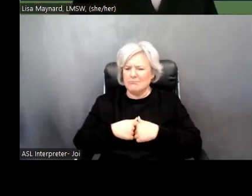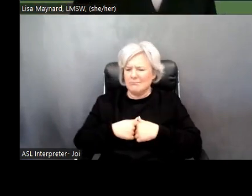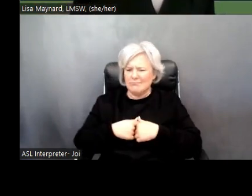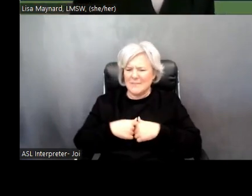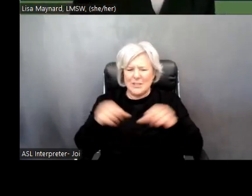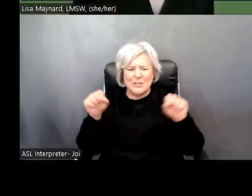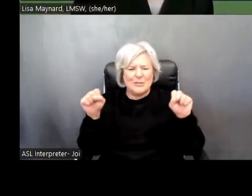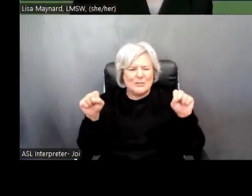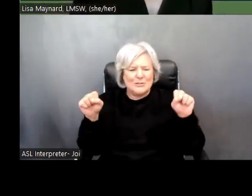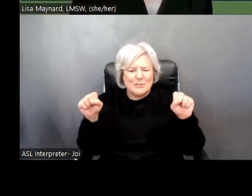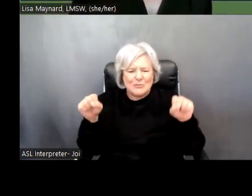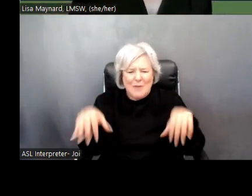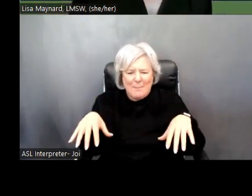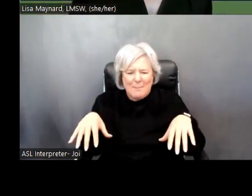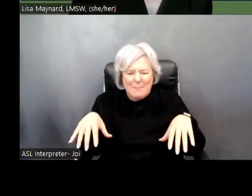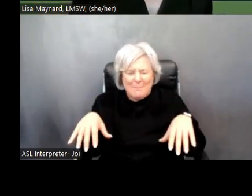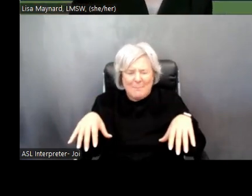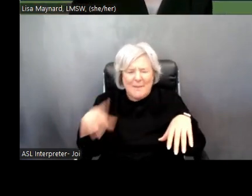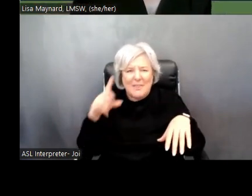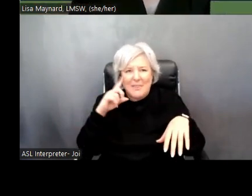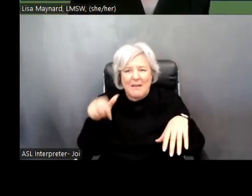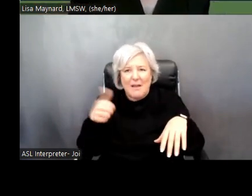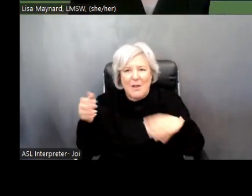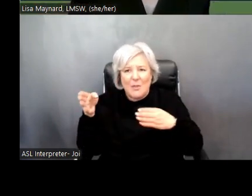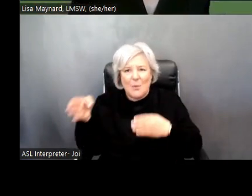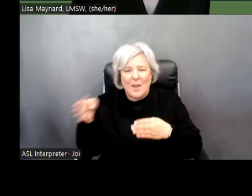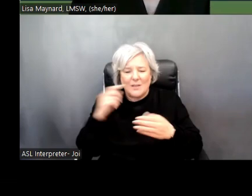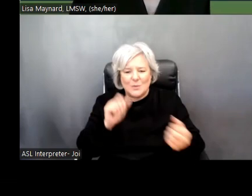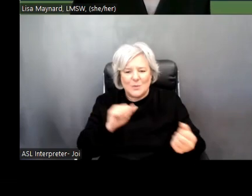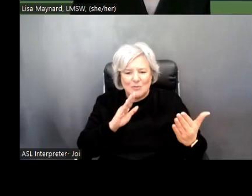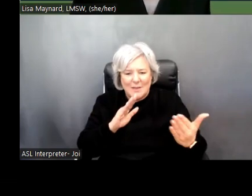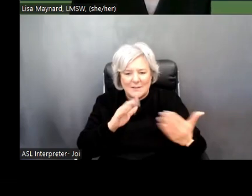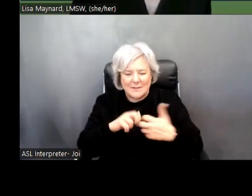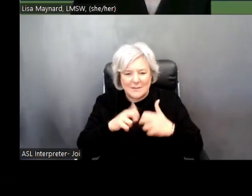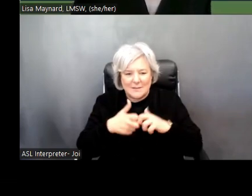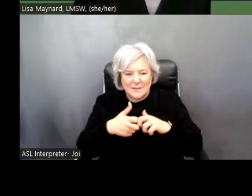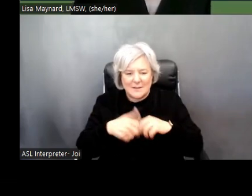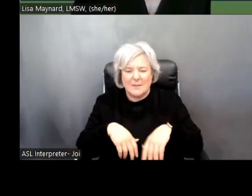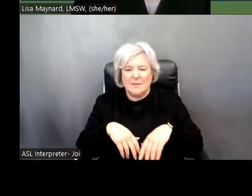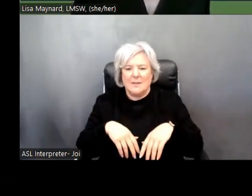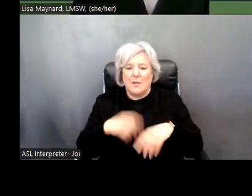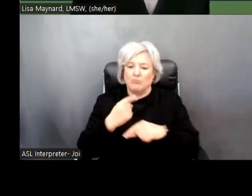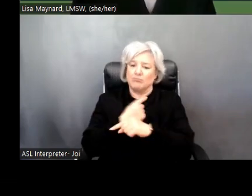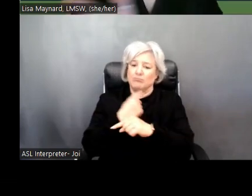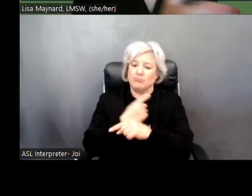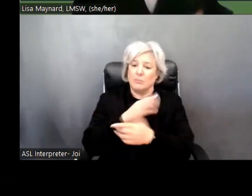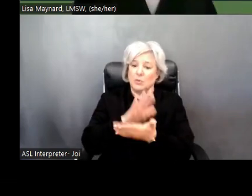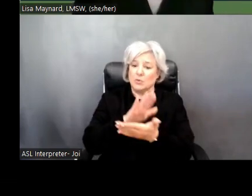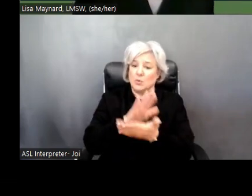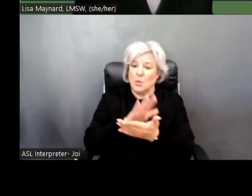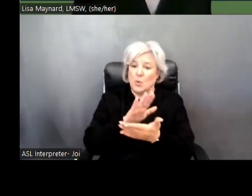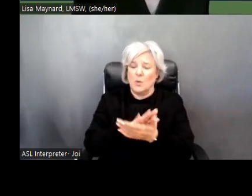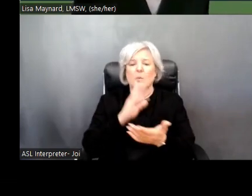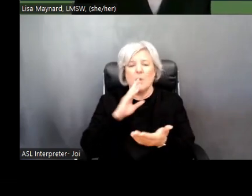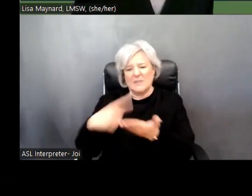drop it for now and come up with another way of addressing it. What's appropriate dress for school? We're going to talk